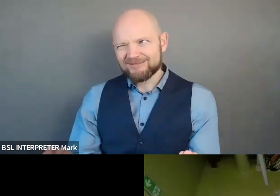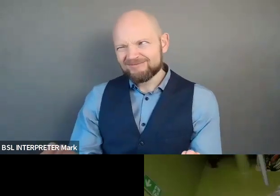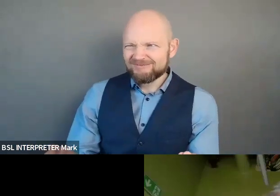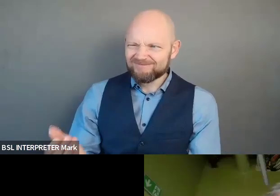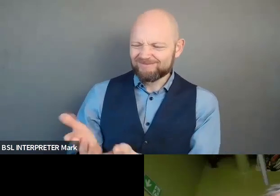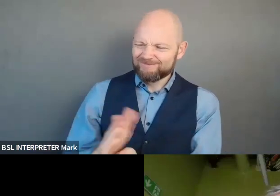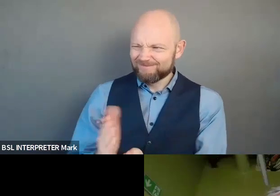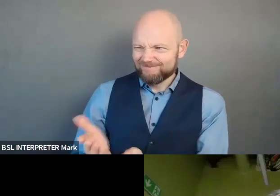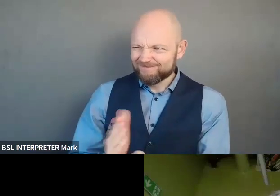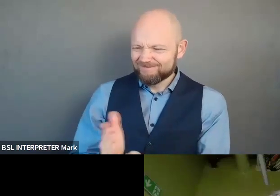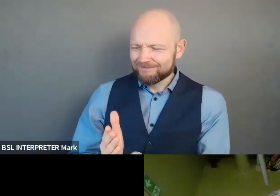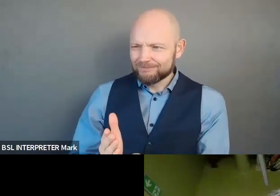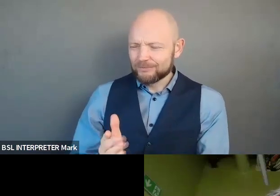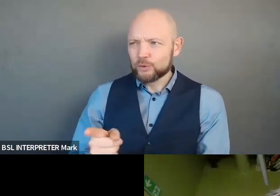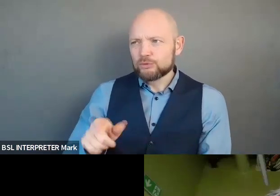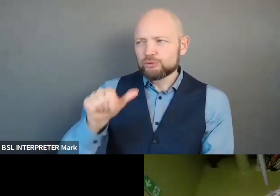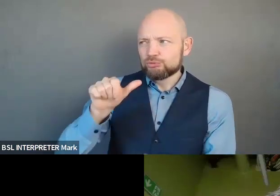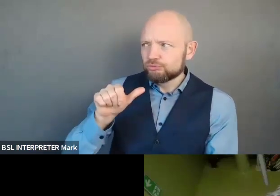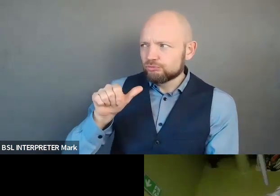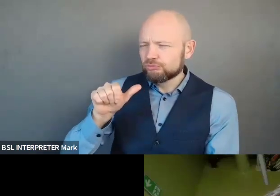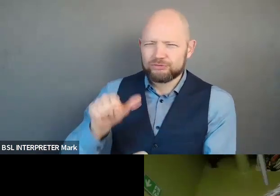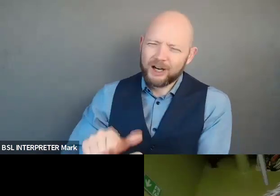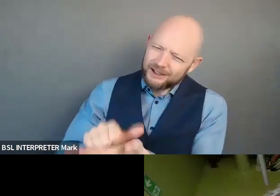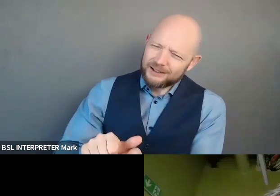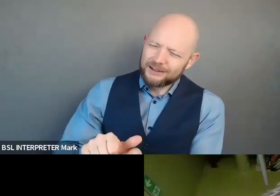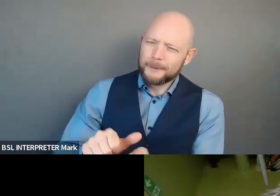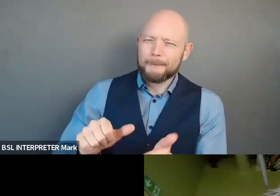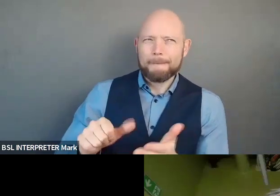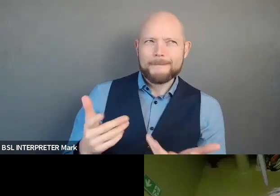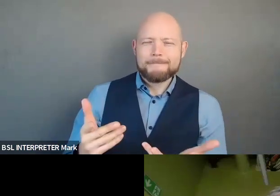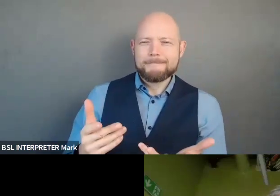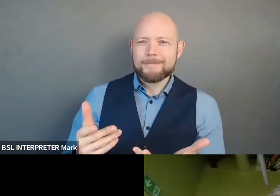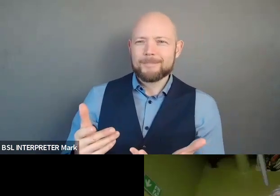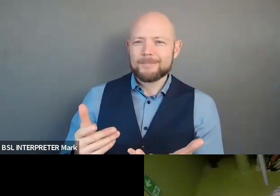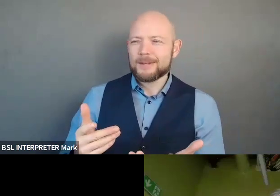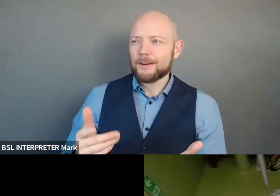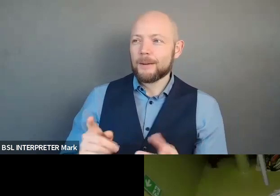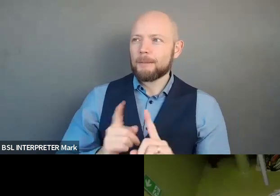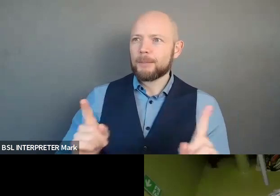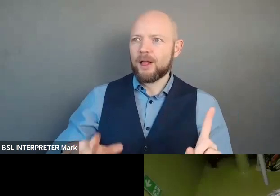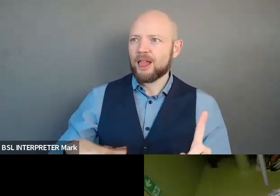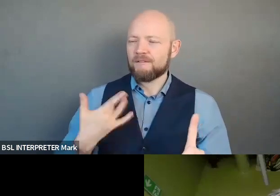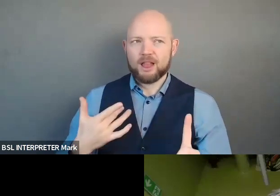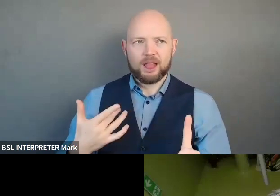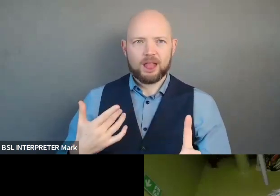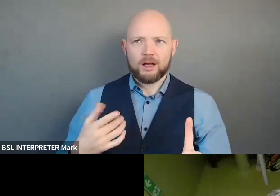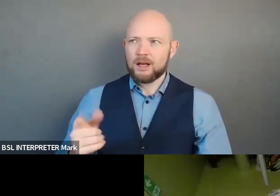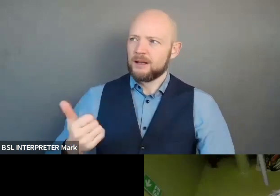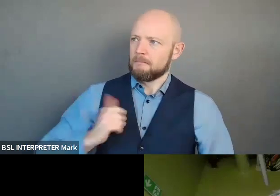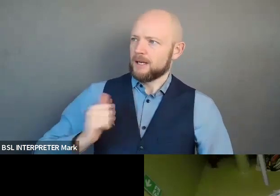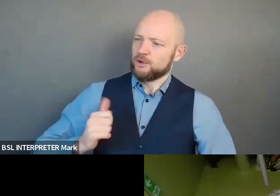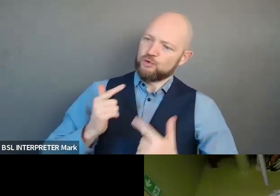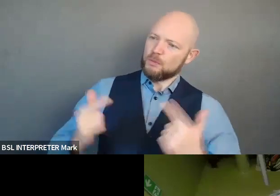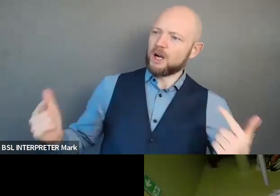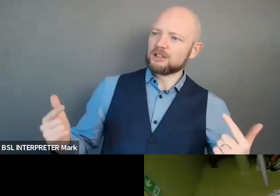So you're absolutely right. There's a sort of, there are problems of normative expectations, but I think there are some